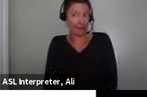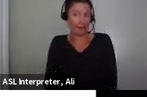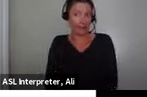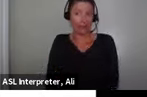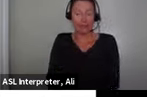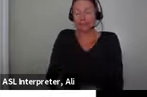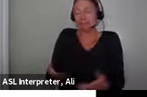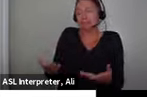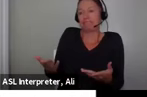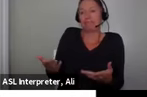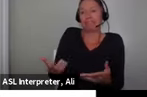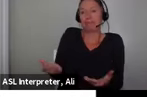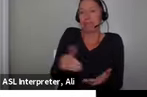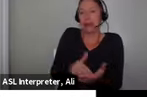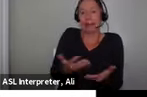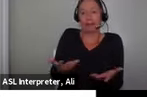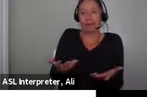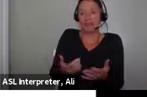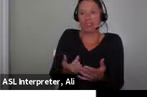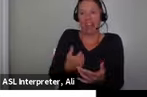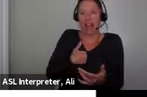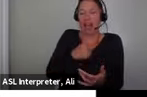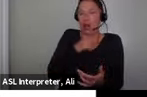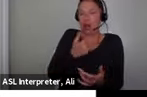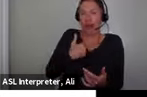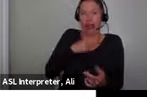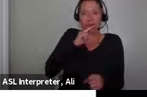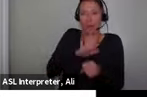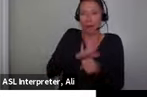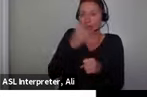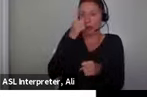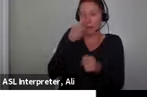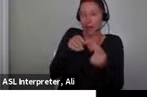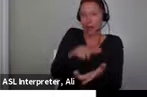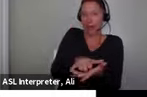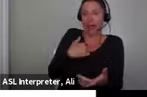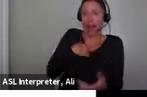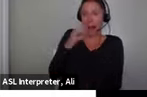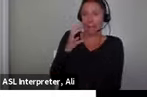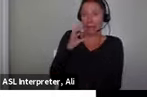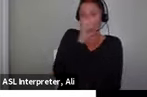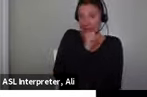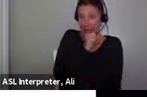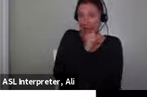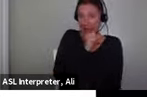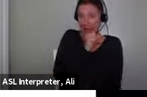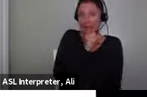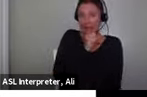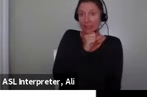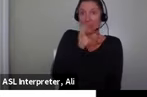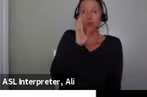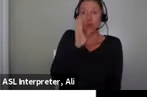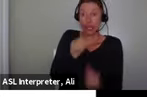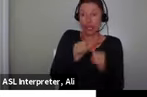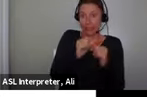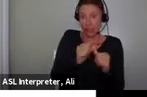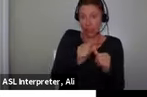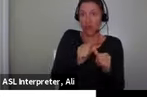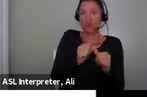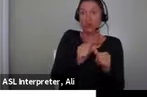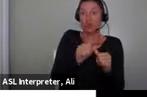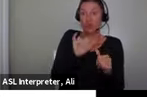Again, I don't have confirmation of that, but my guess would it be continuation of that sidewalk. But